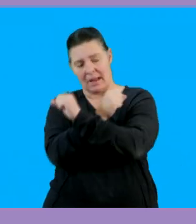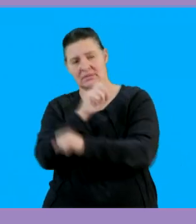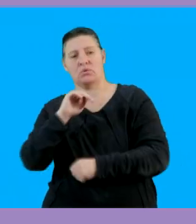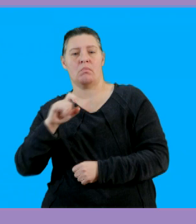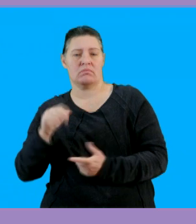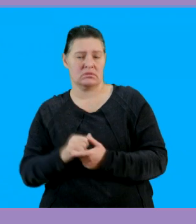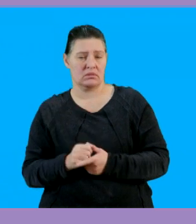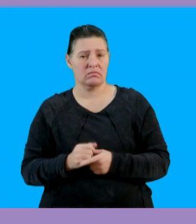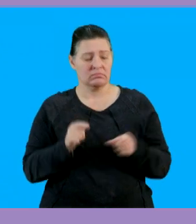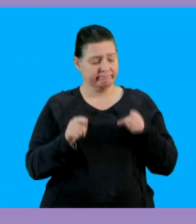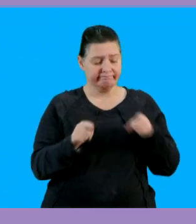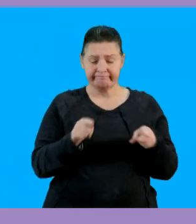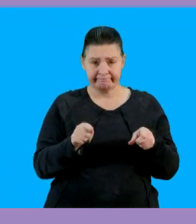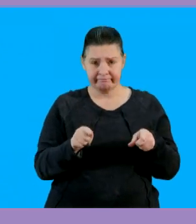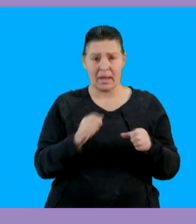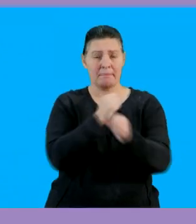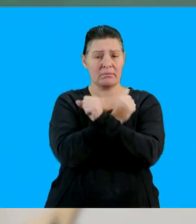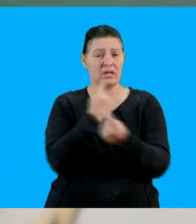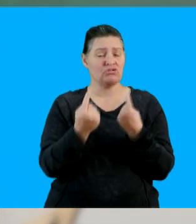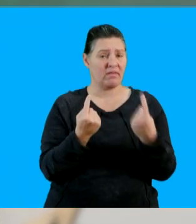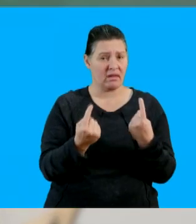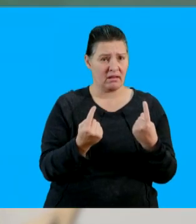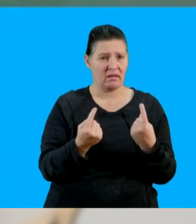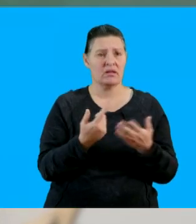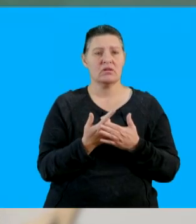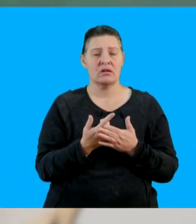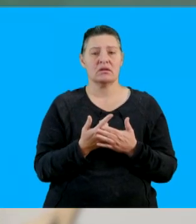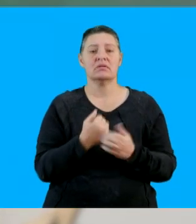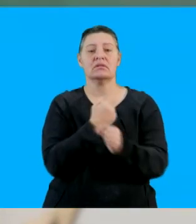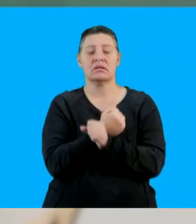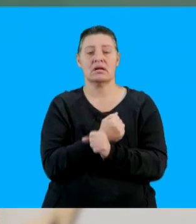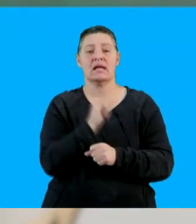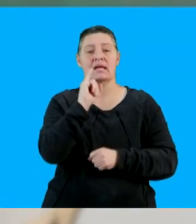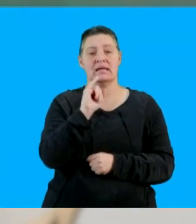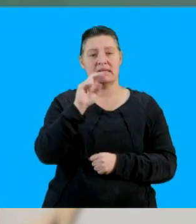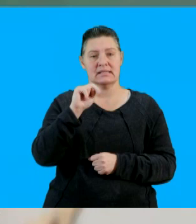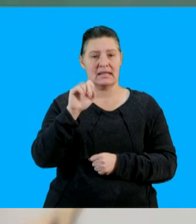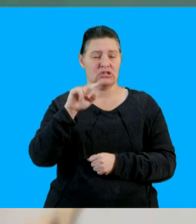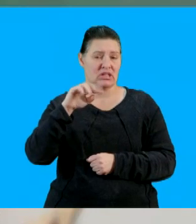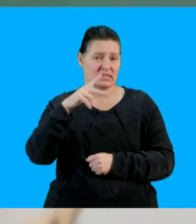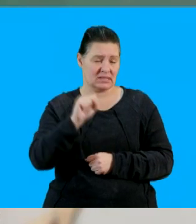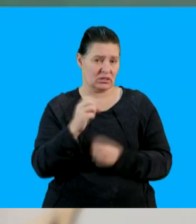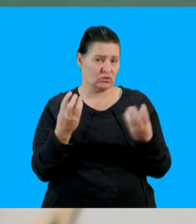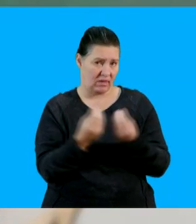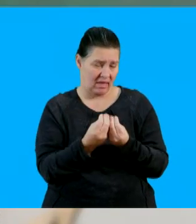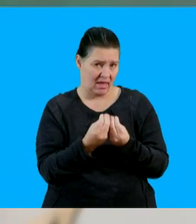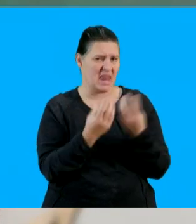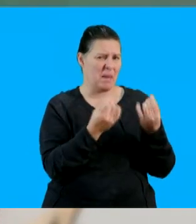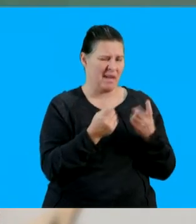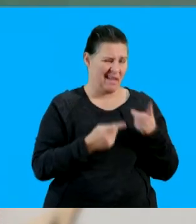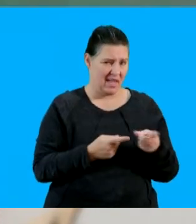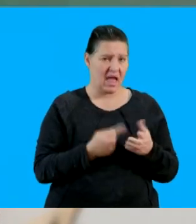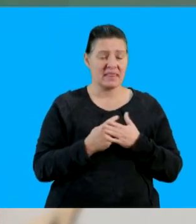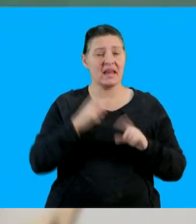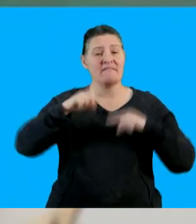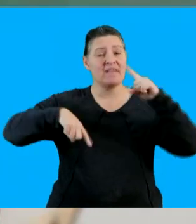remember, when we multiply monomials with monomials, we firstly now multiply the integers together or the numbers together, and